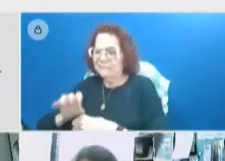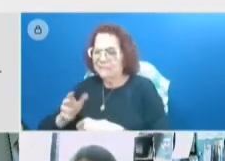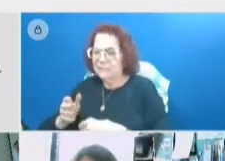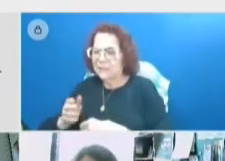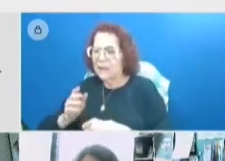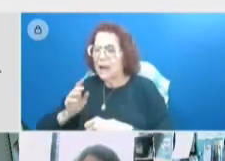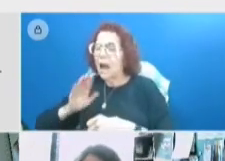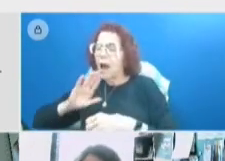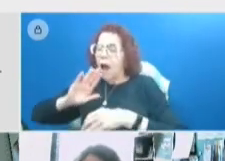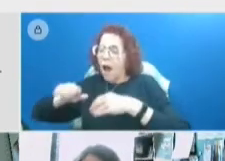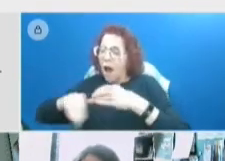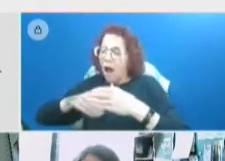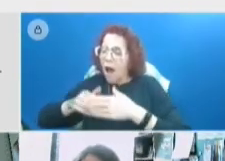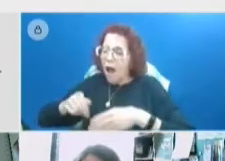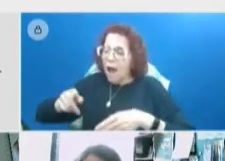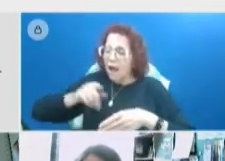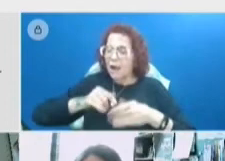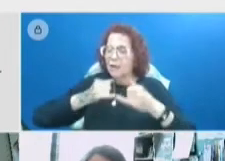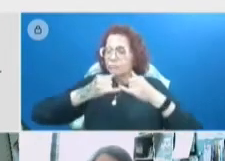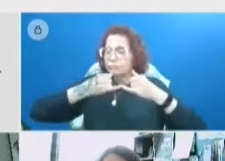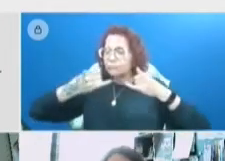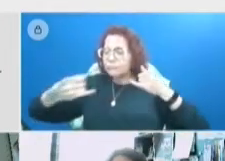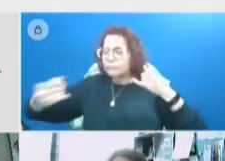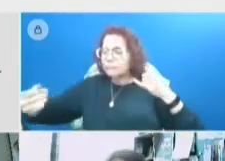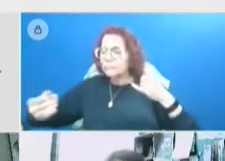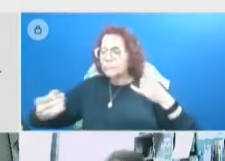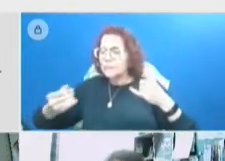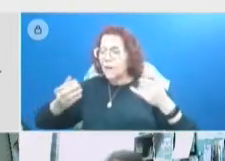for positive feedback there.